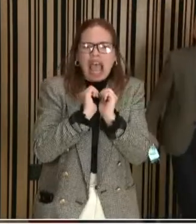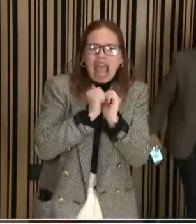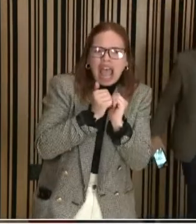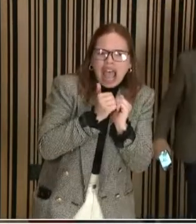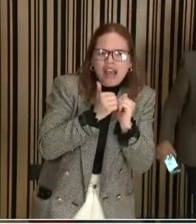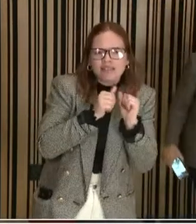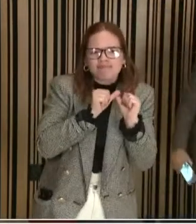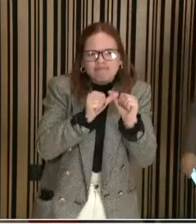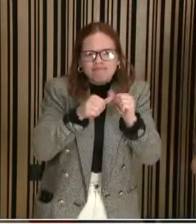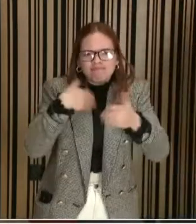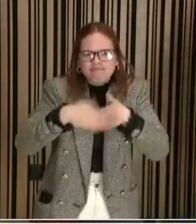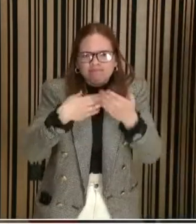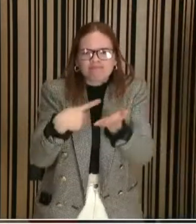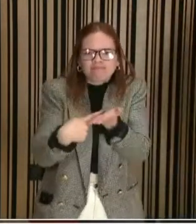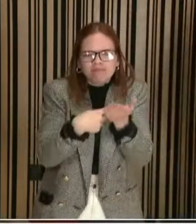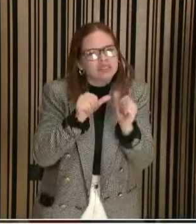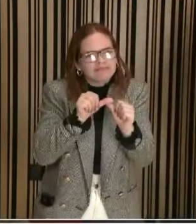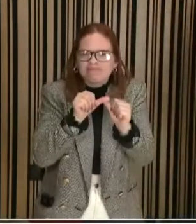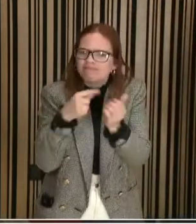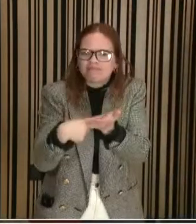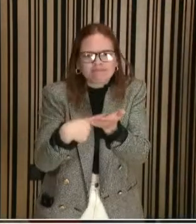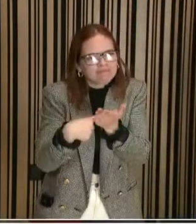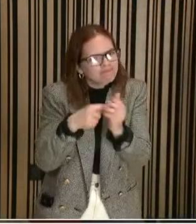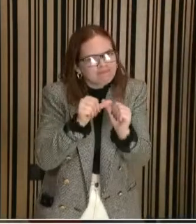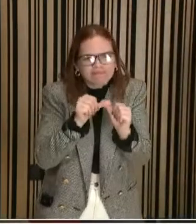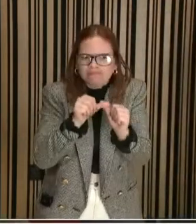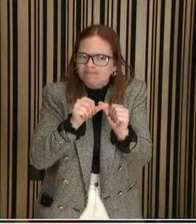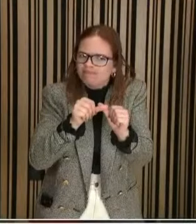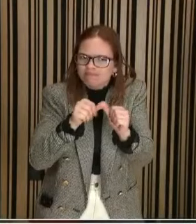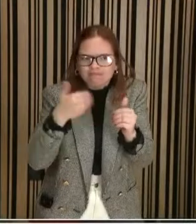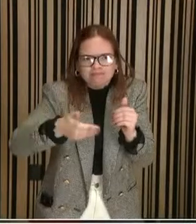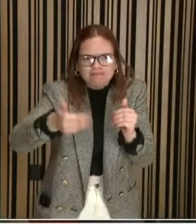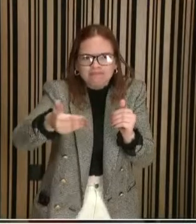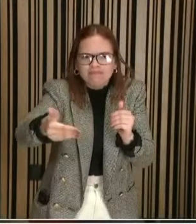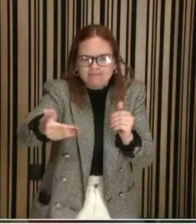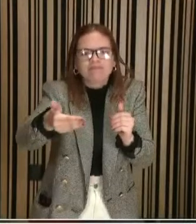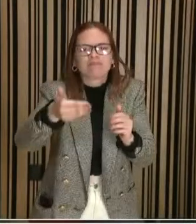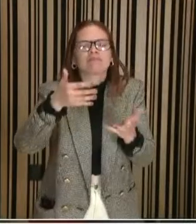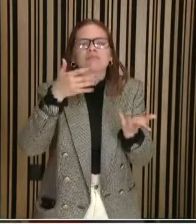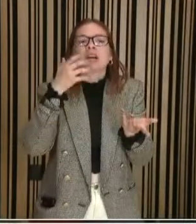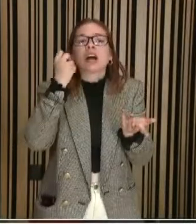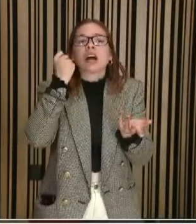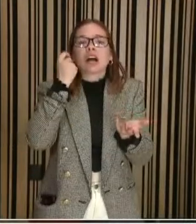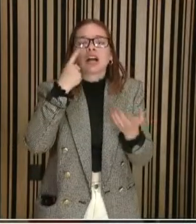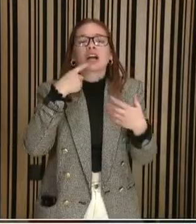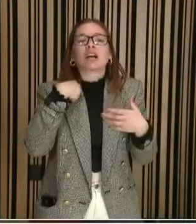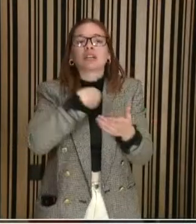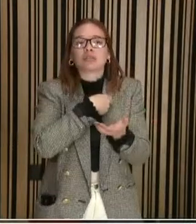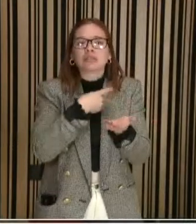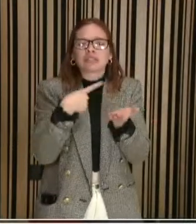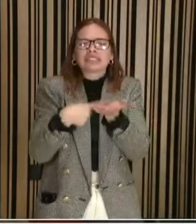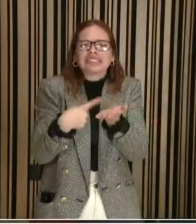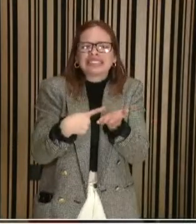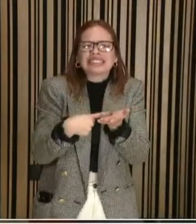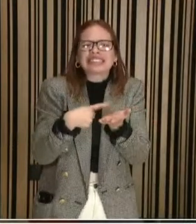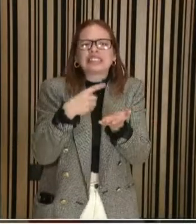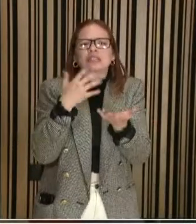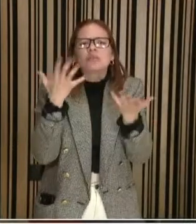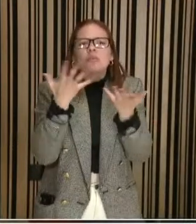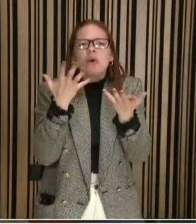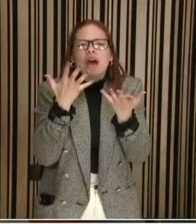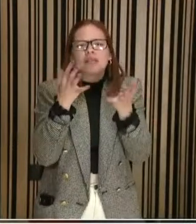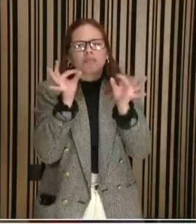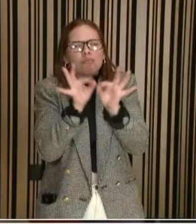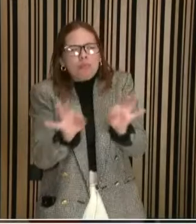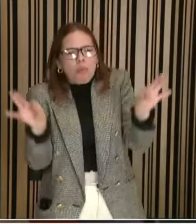We also, because we're having this transit discussion, look very closely at our costs for the